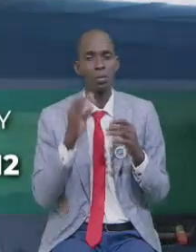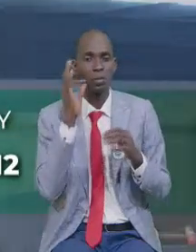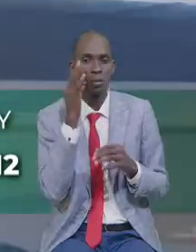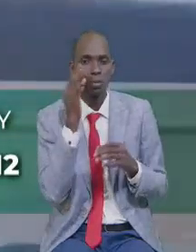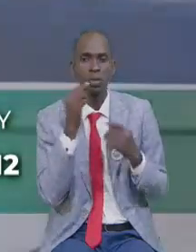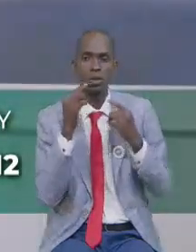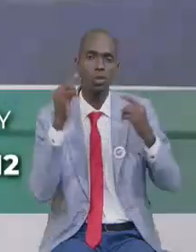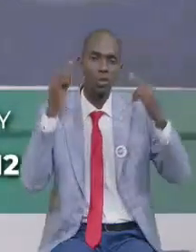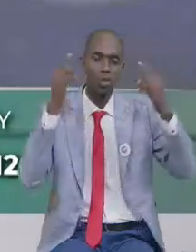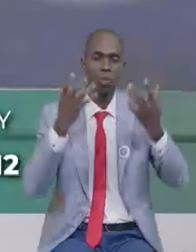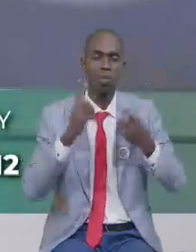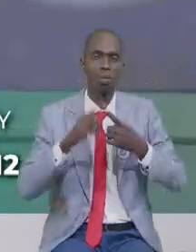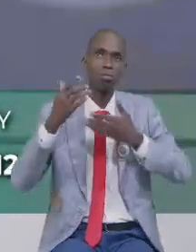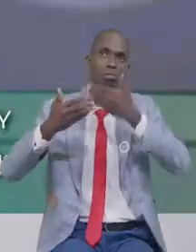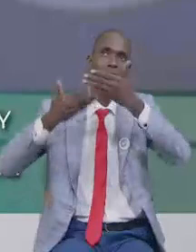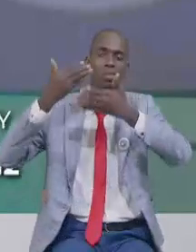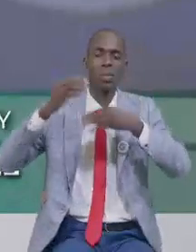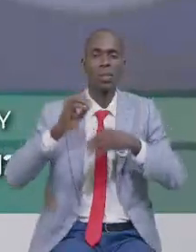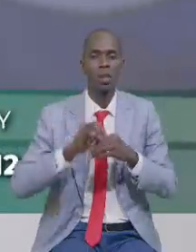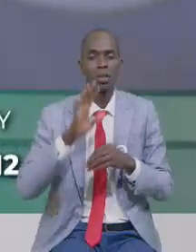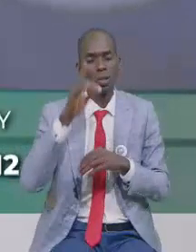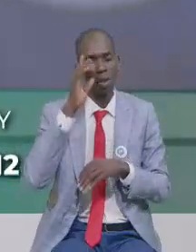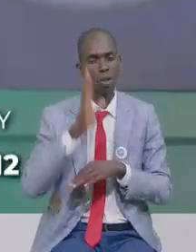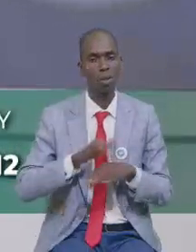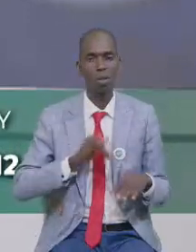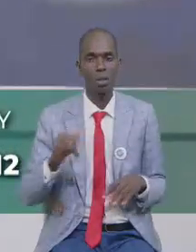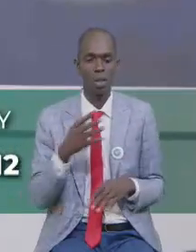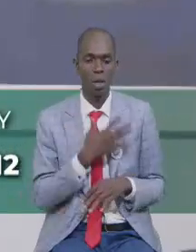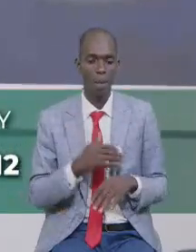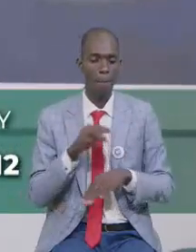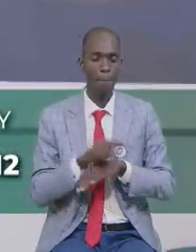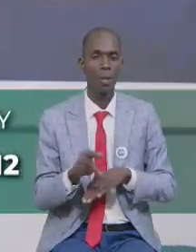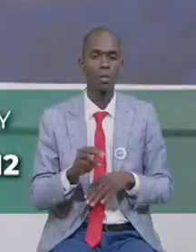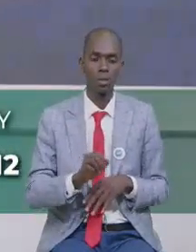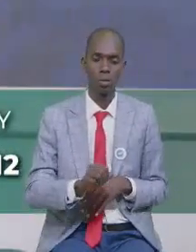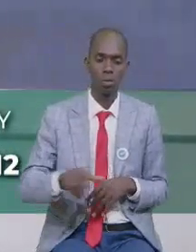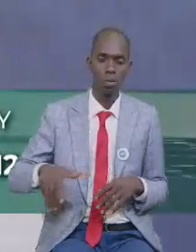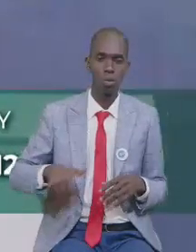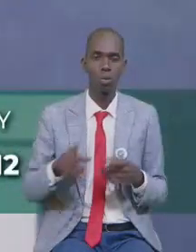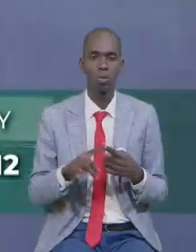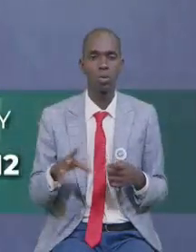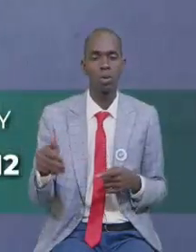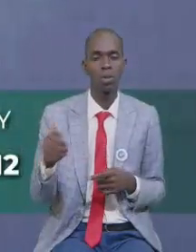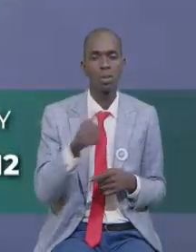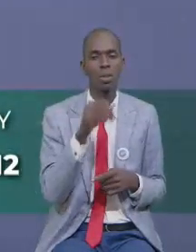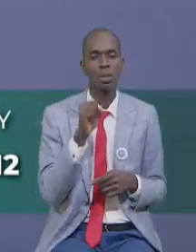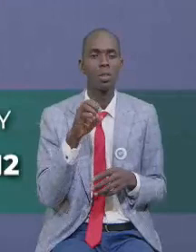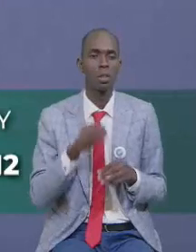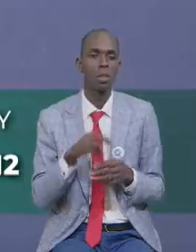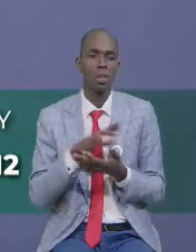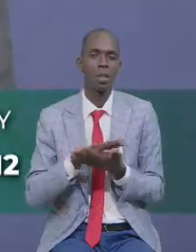want progress in your calling and ministry, sow to yourselves in